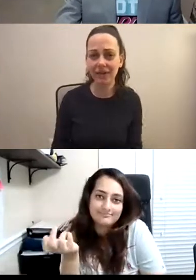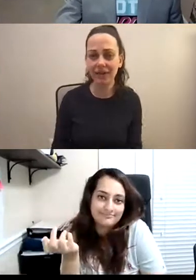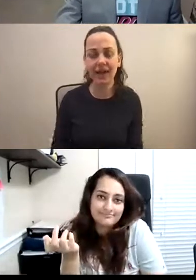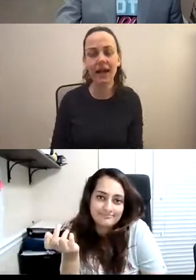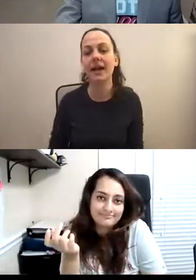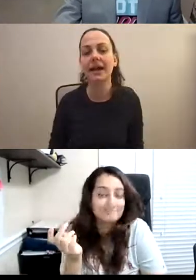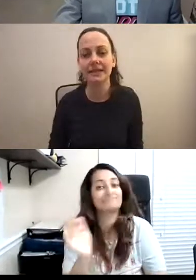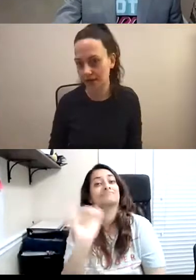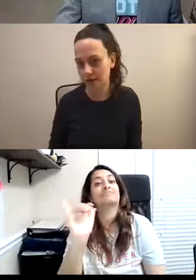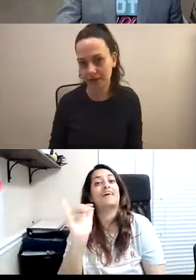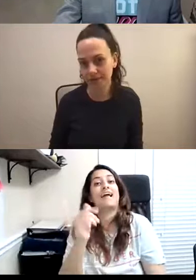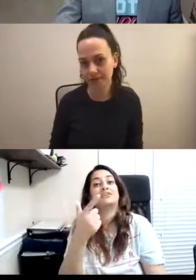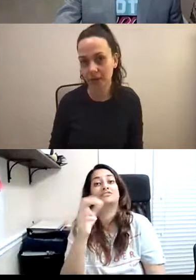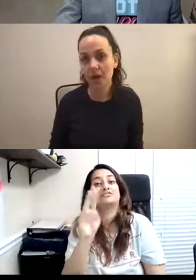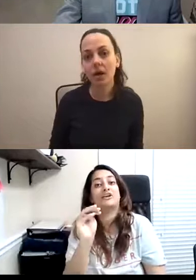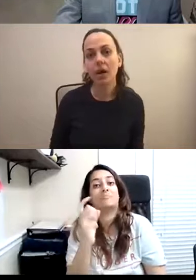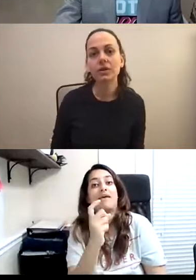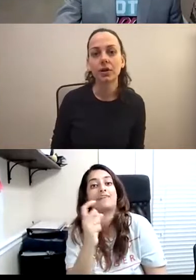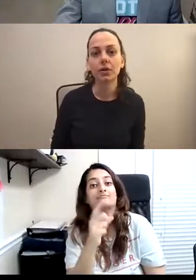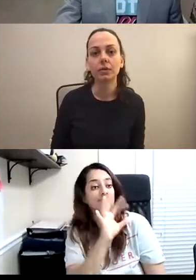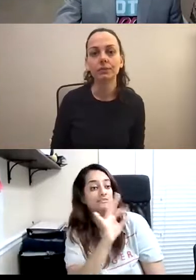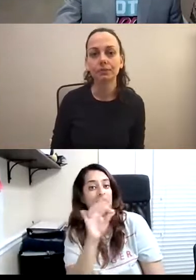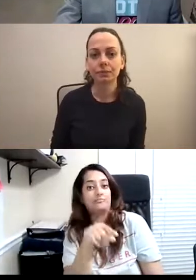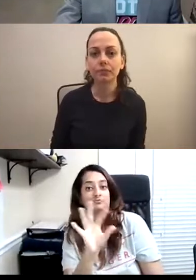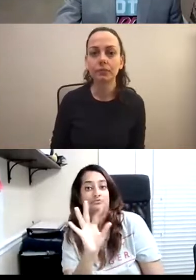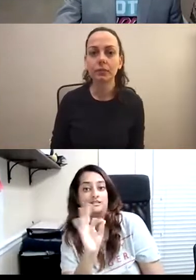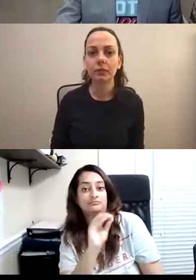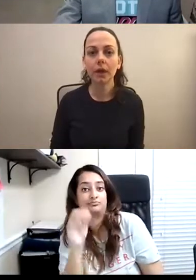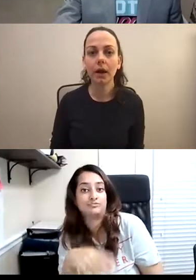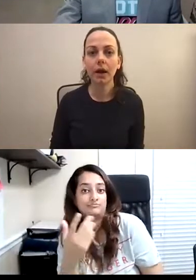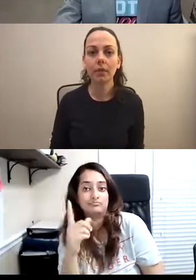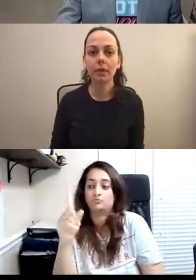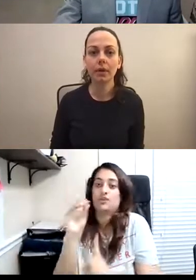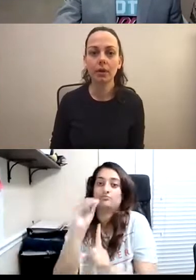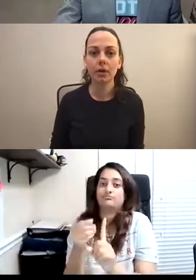have everything, I doubt it. Also,